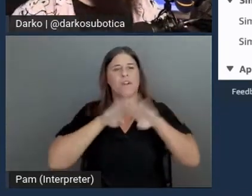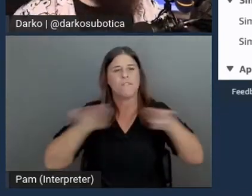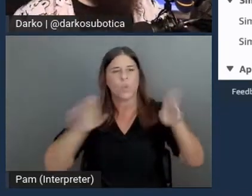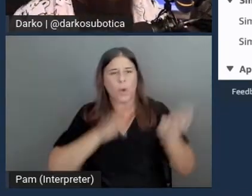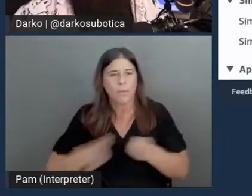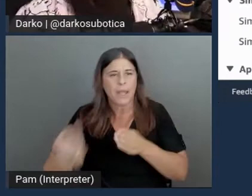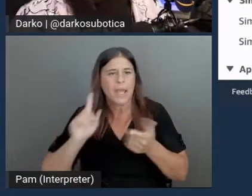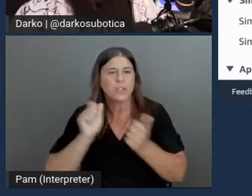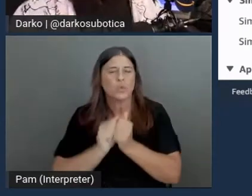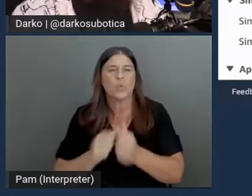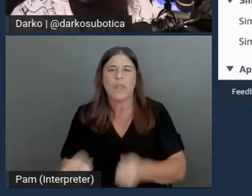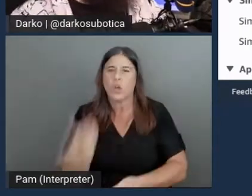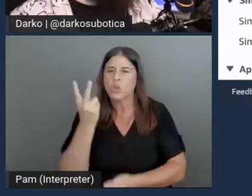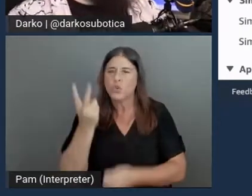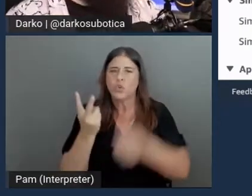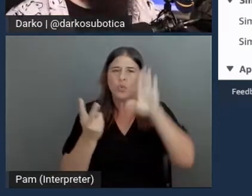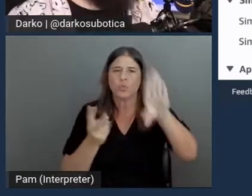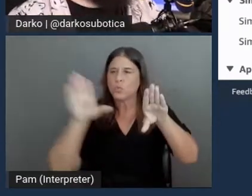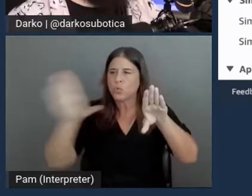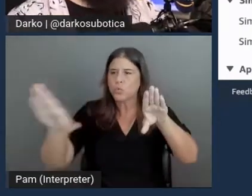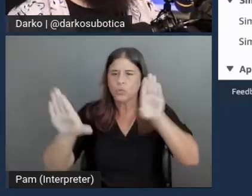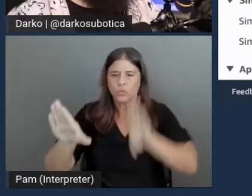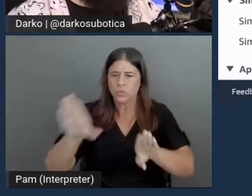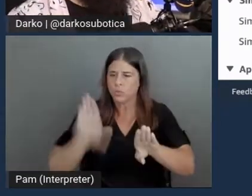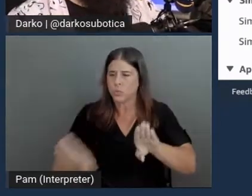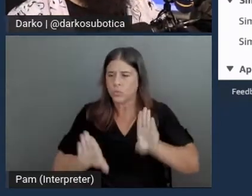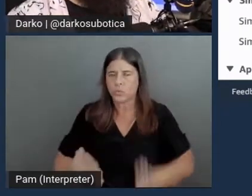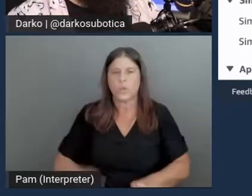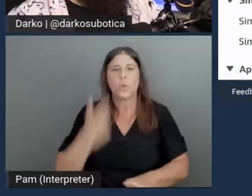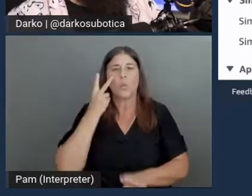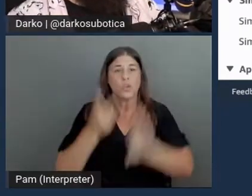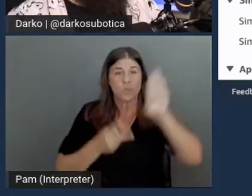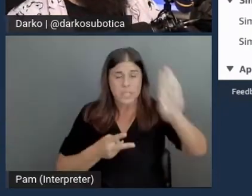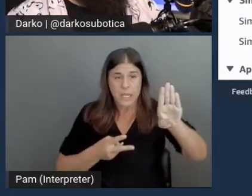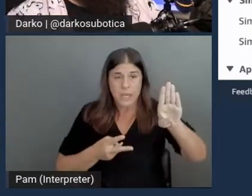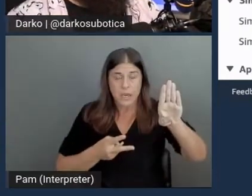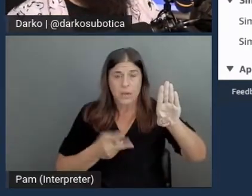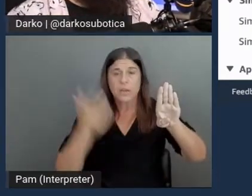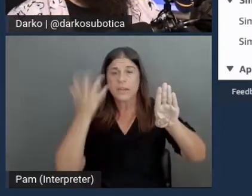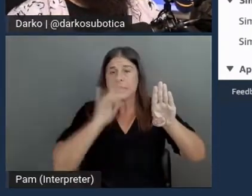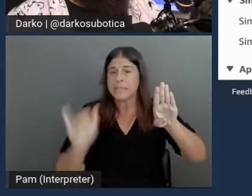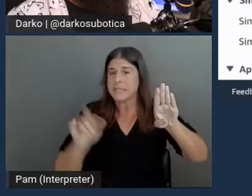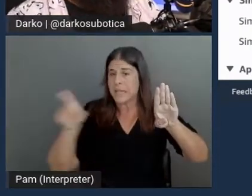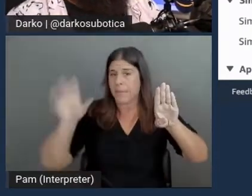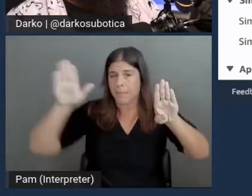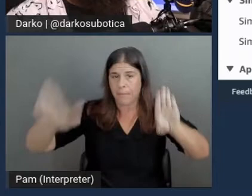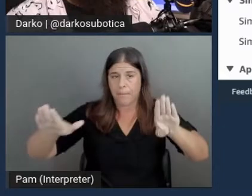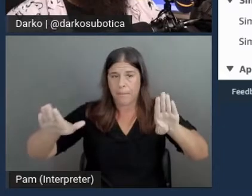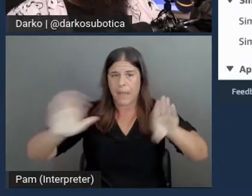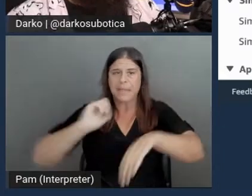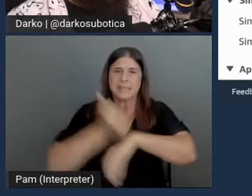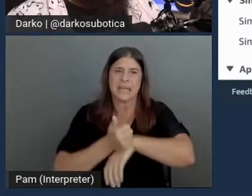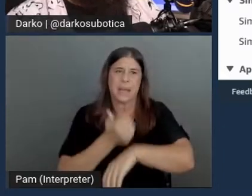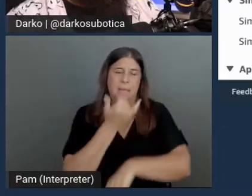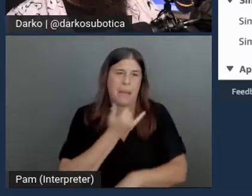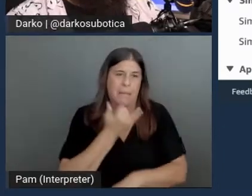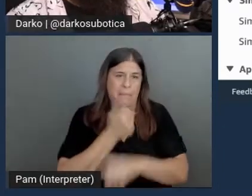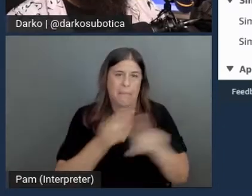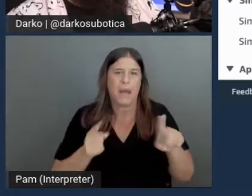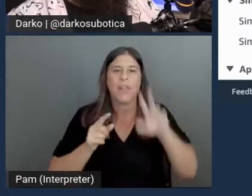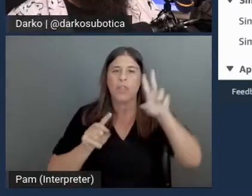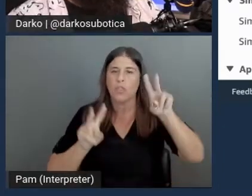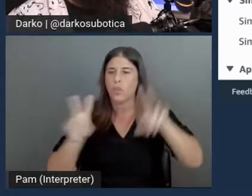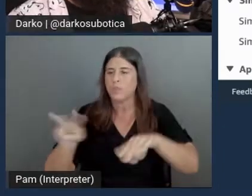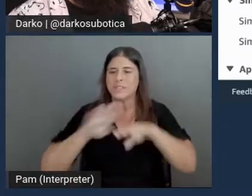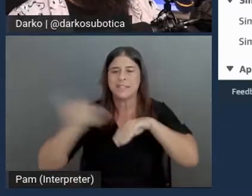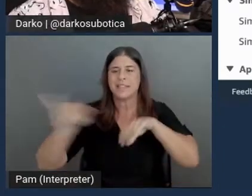2 permutations of furniture each. So what you see over here is, in fact, I set it up very well accidentally. Yeah. These 2 are the same floor